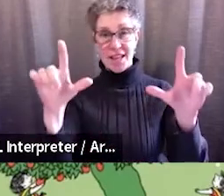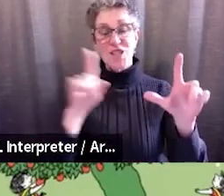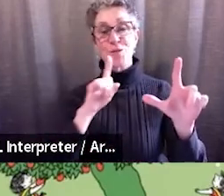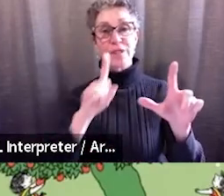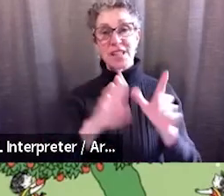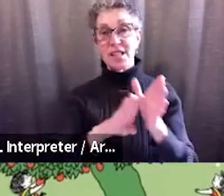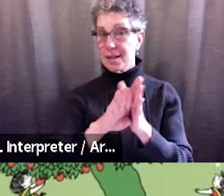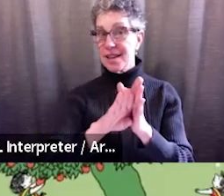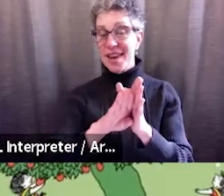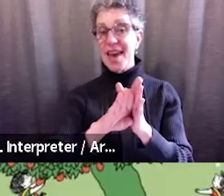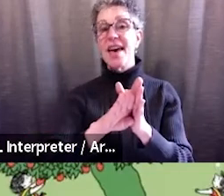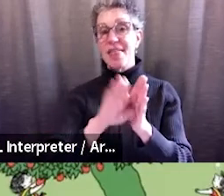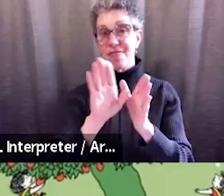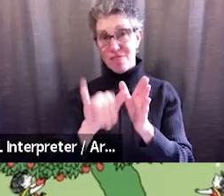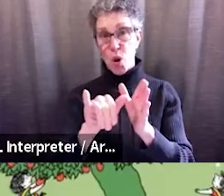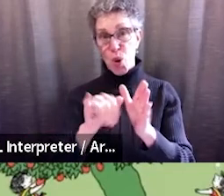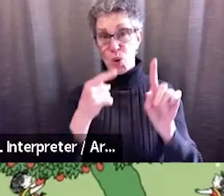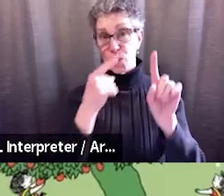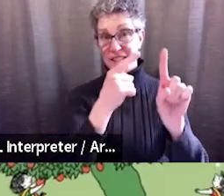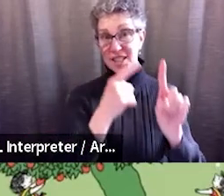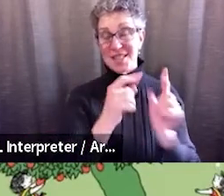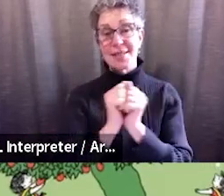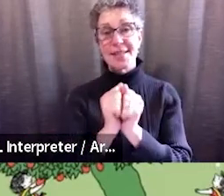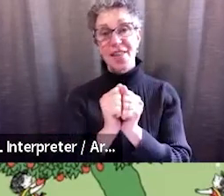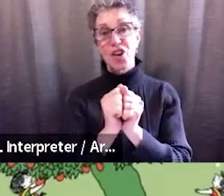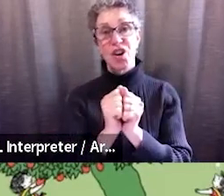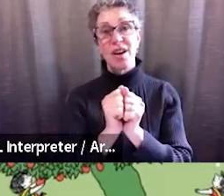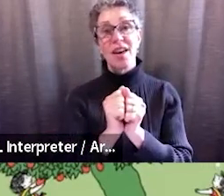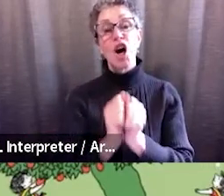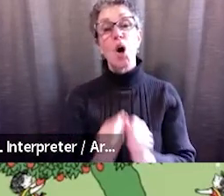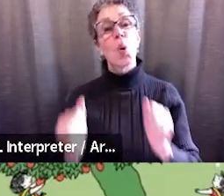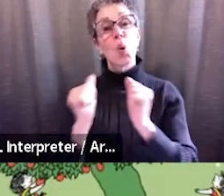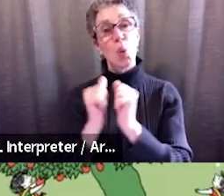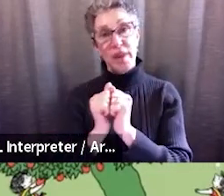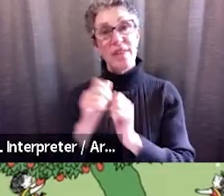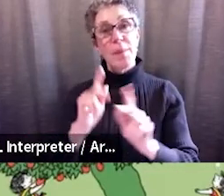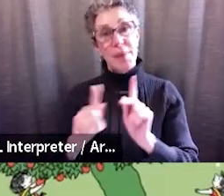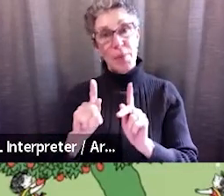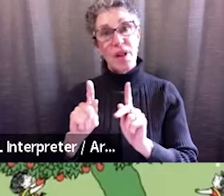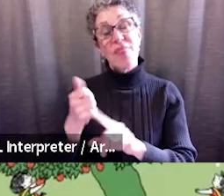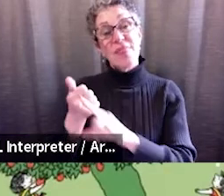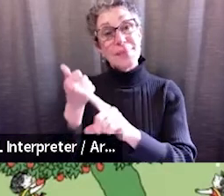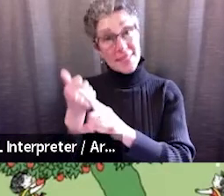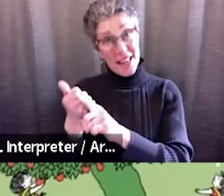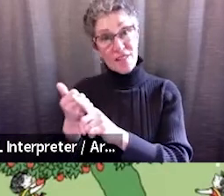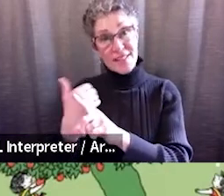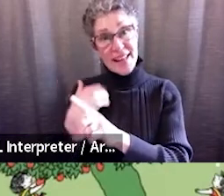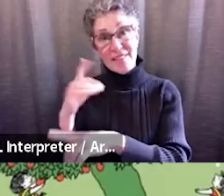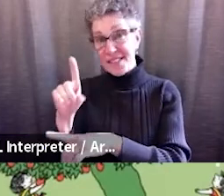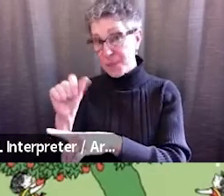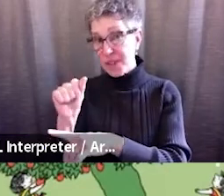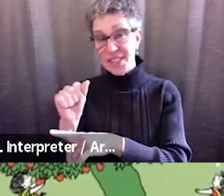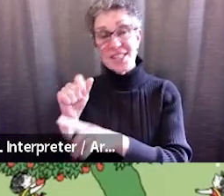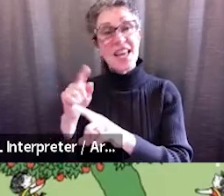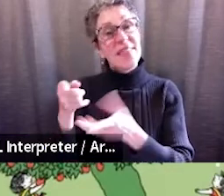together. We will need to co-design alongside people with intellectual disabilities who want to continue learning